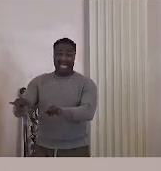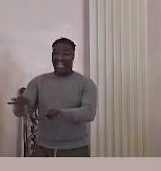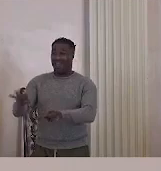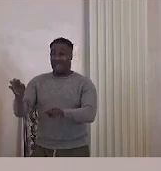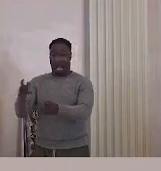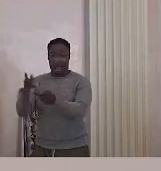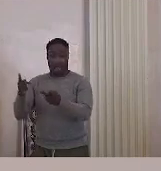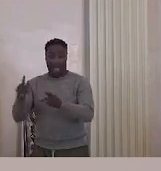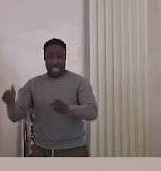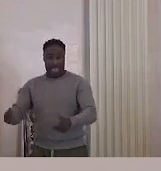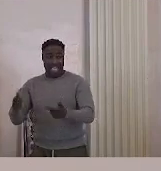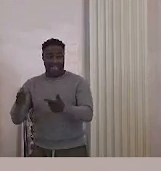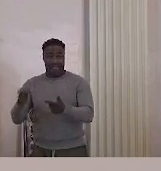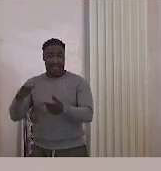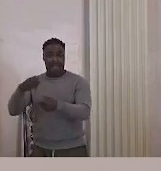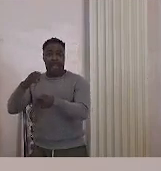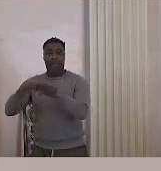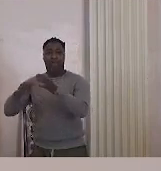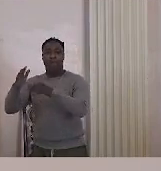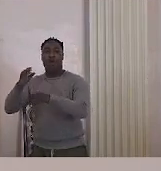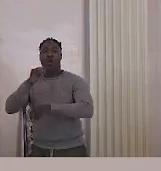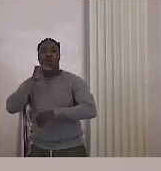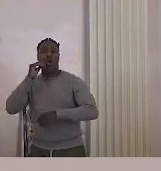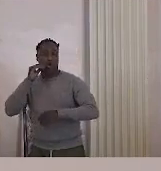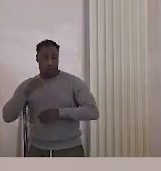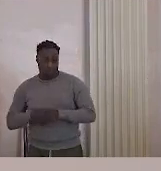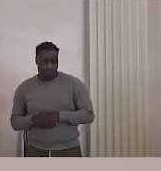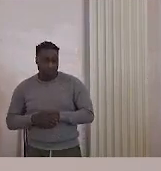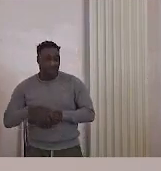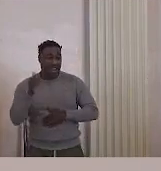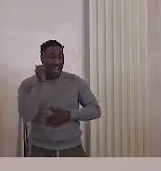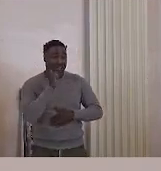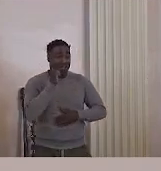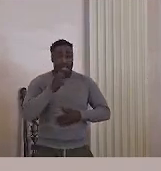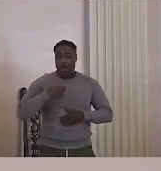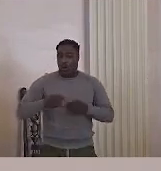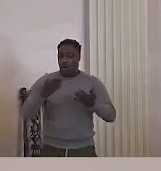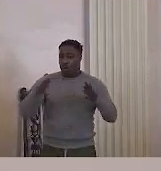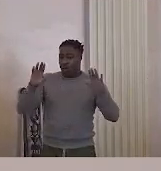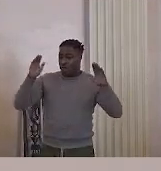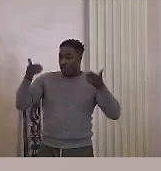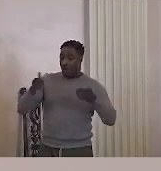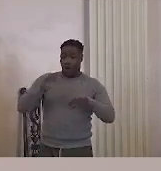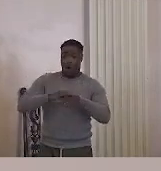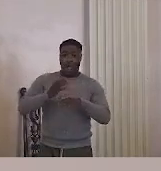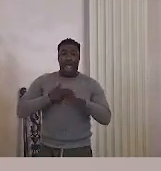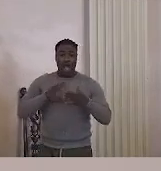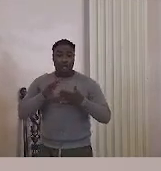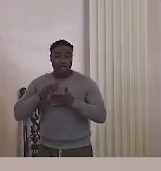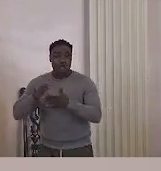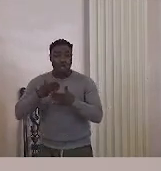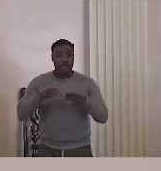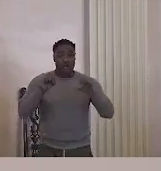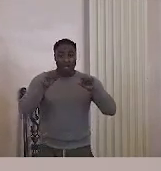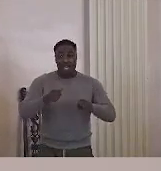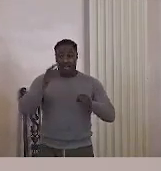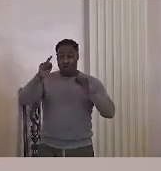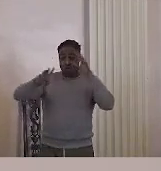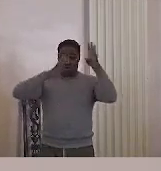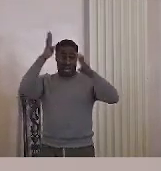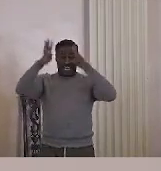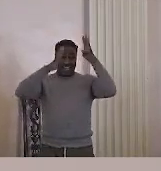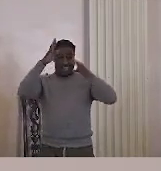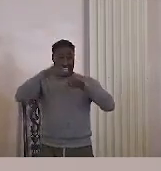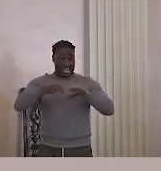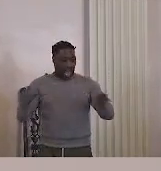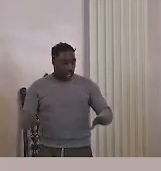I think on Earth Day, on every single day, we might focus on our shared ability for creativity and